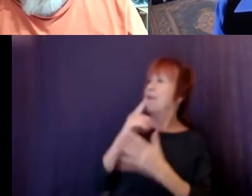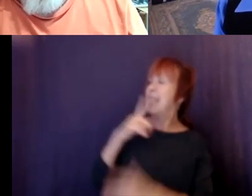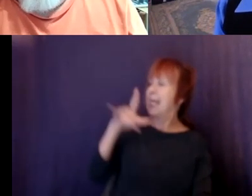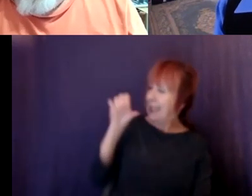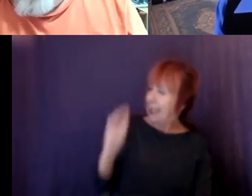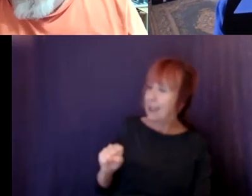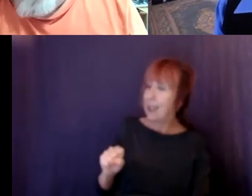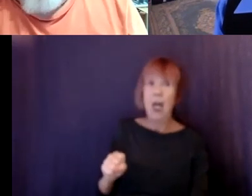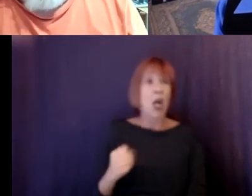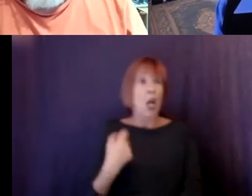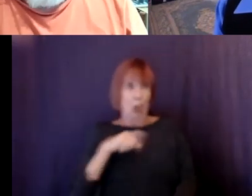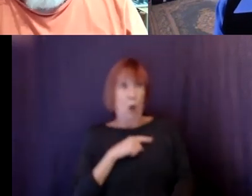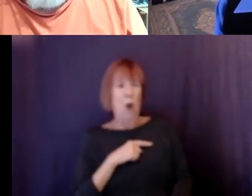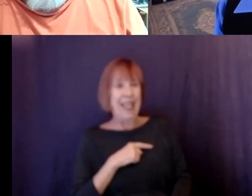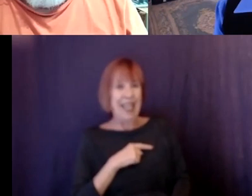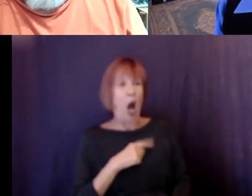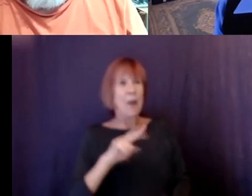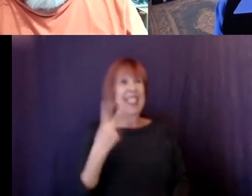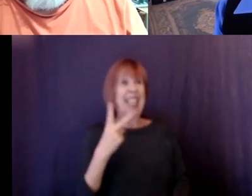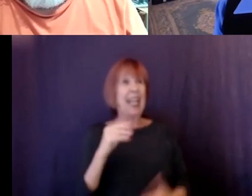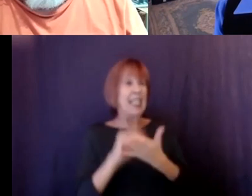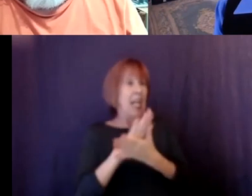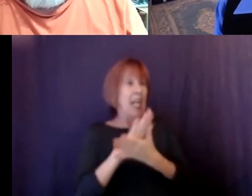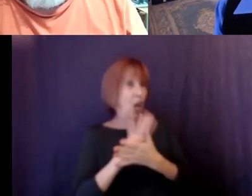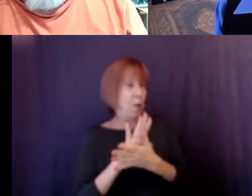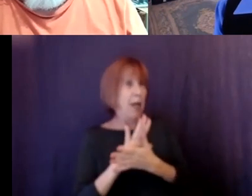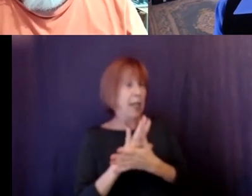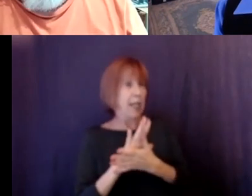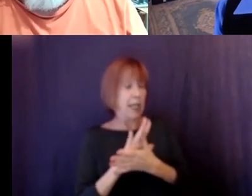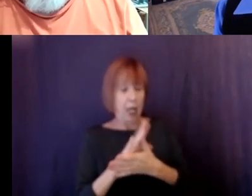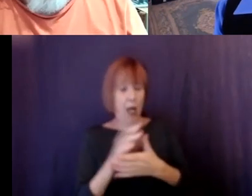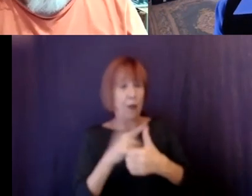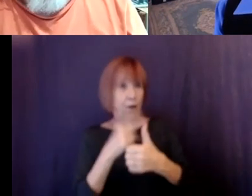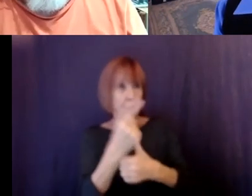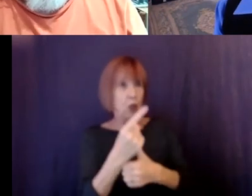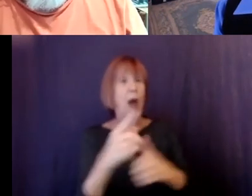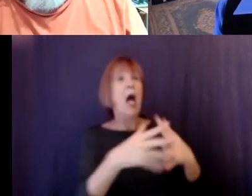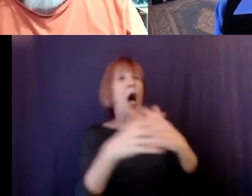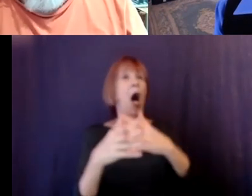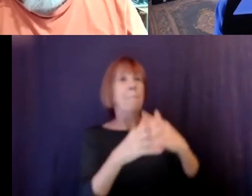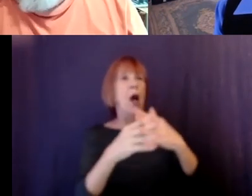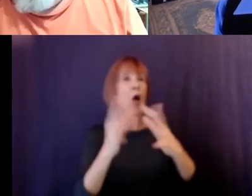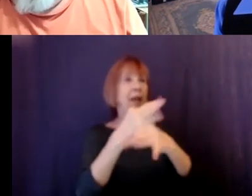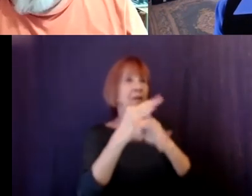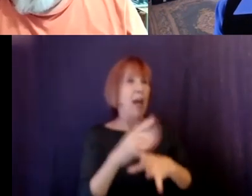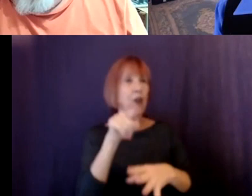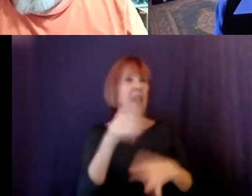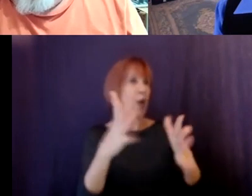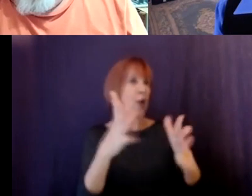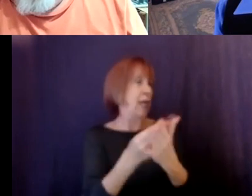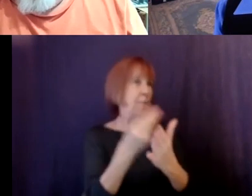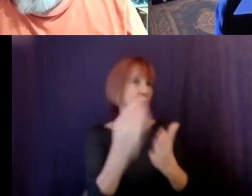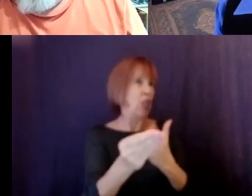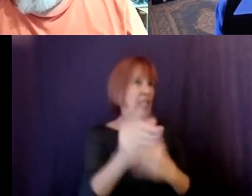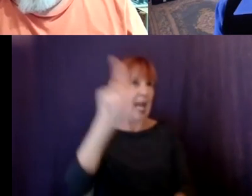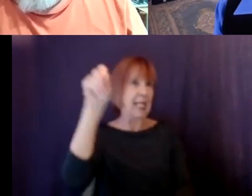second documentary to come out, but the first one, American Factory, they had purchased it at